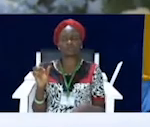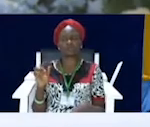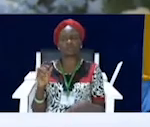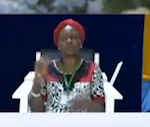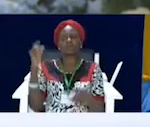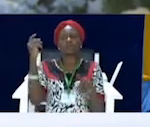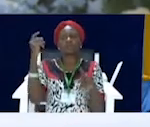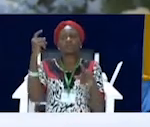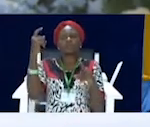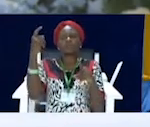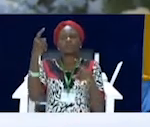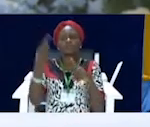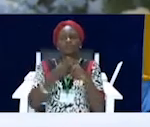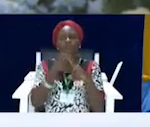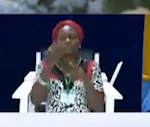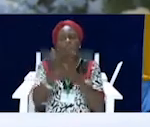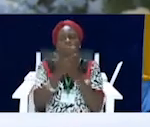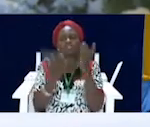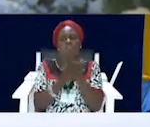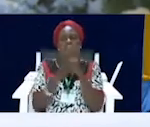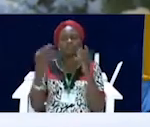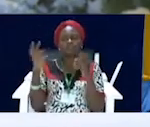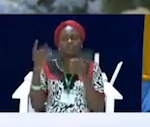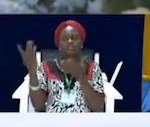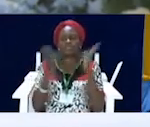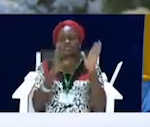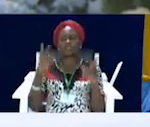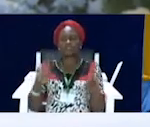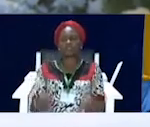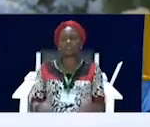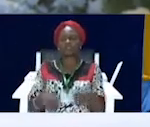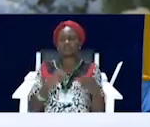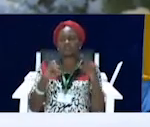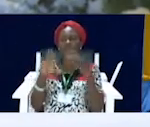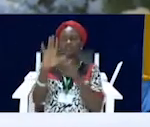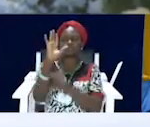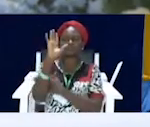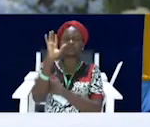from the hand of the servant of the living God